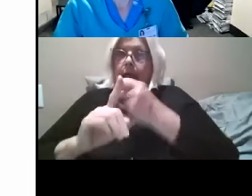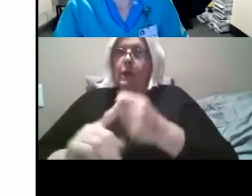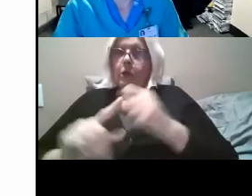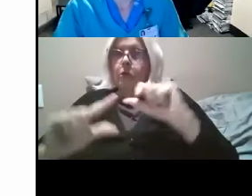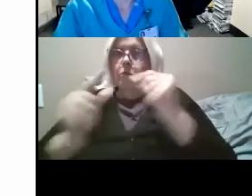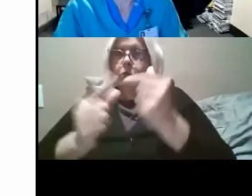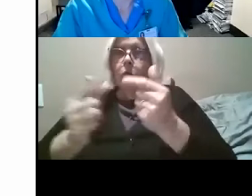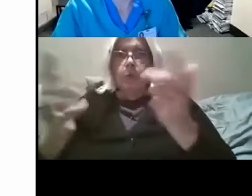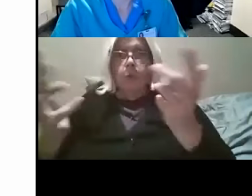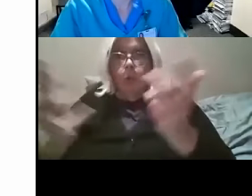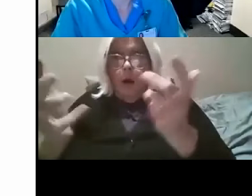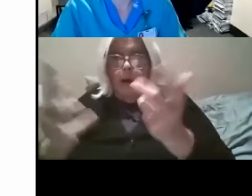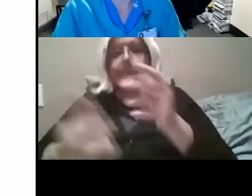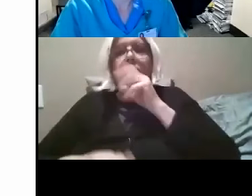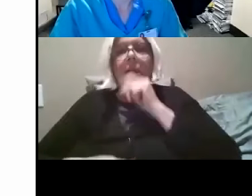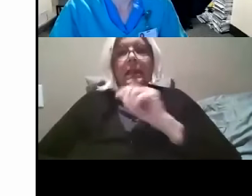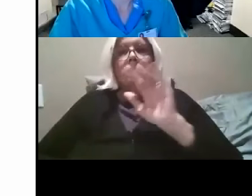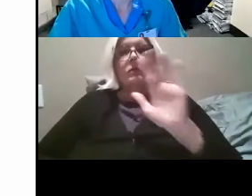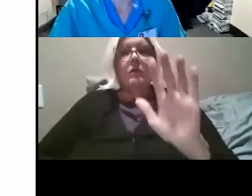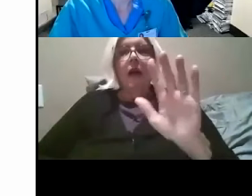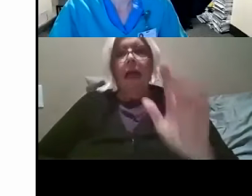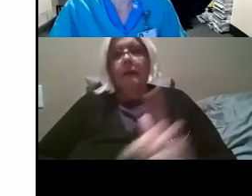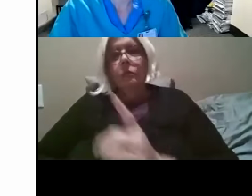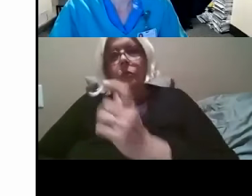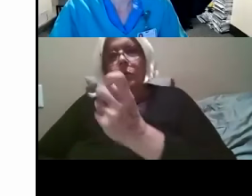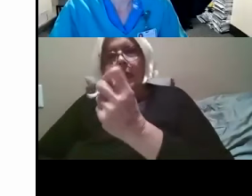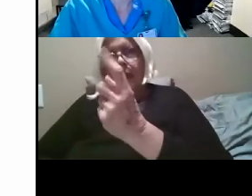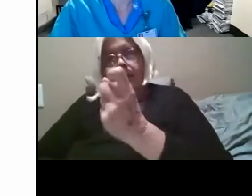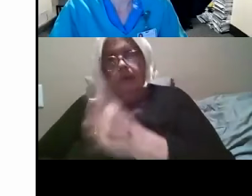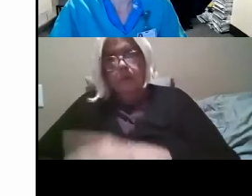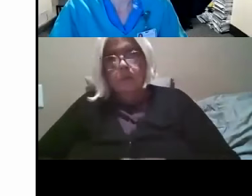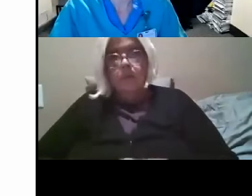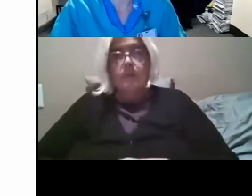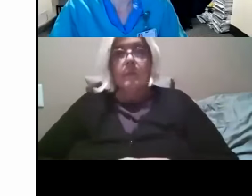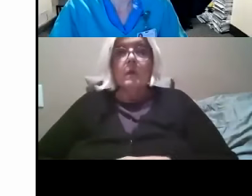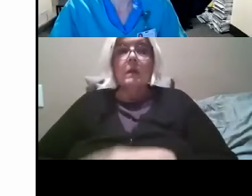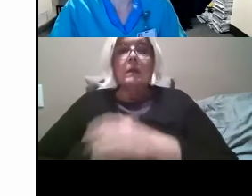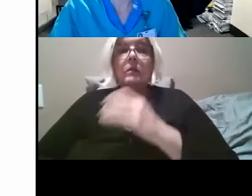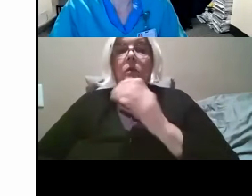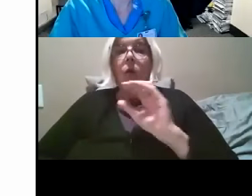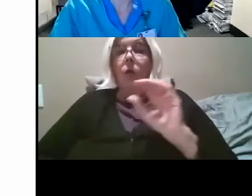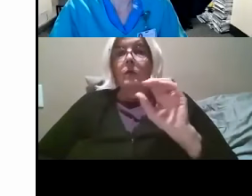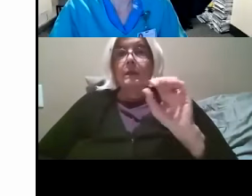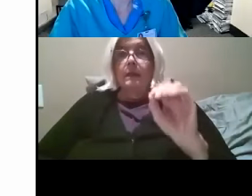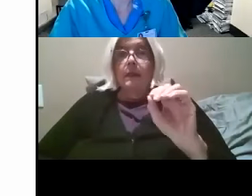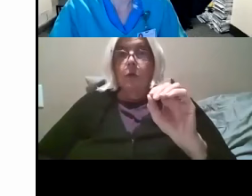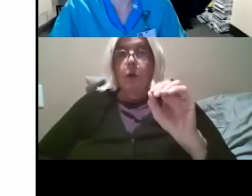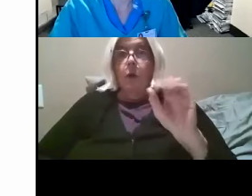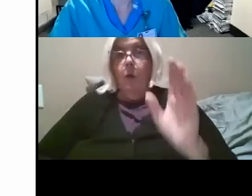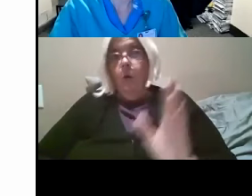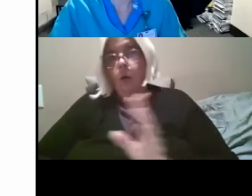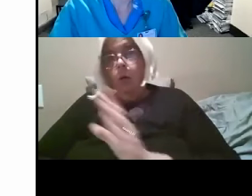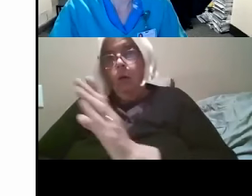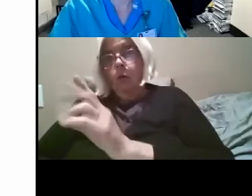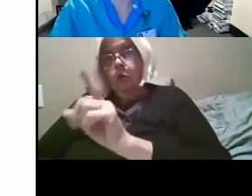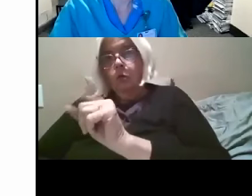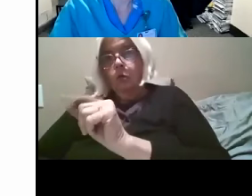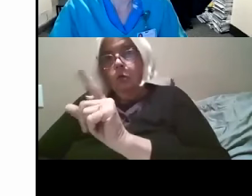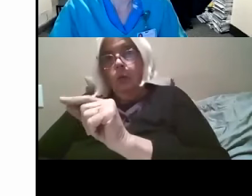So by age group, if we look at 0 to age 20, you can see right in the middle, 5 to 11-year-olds are the